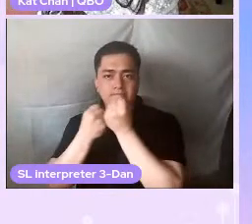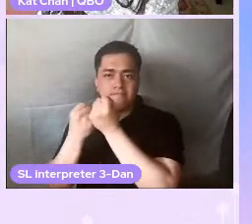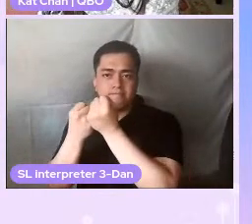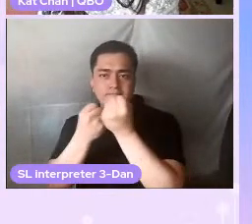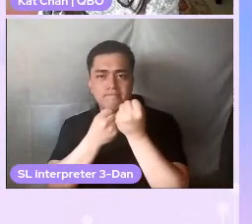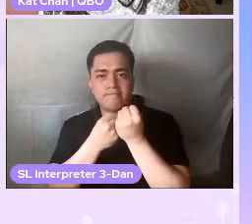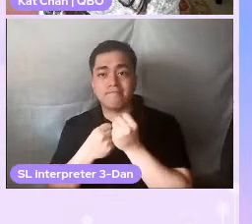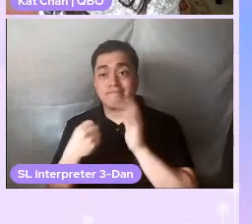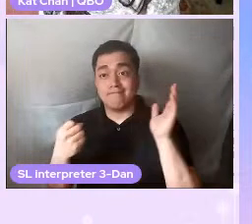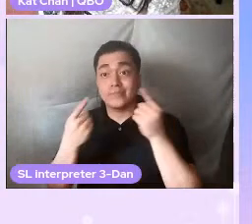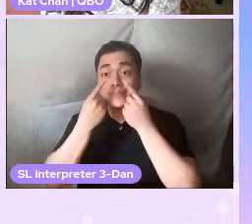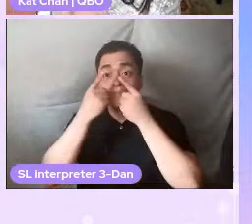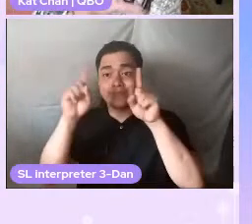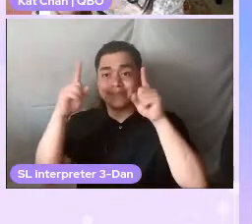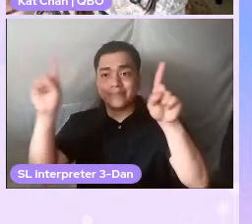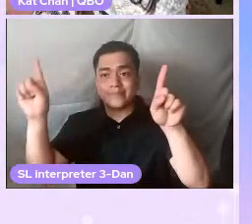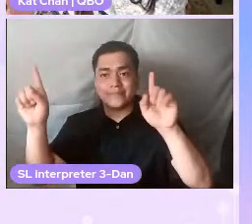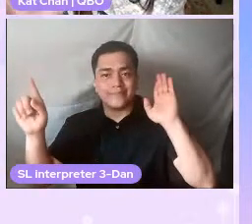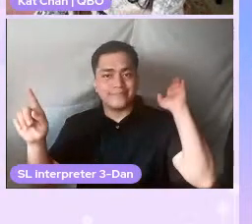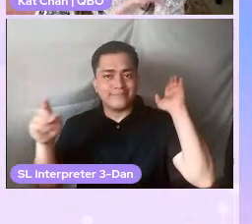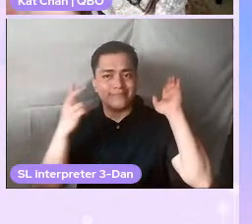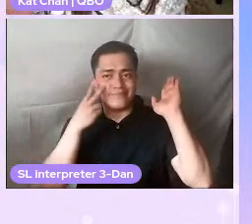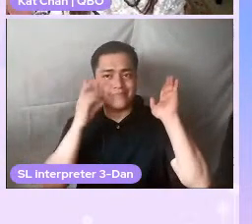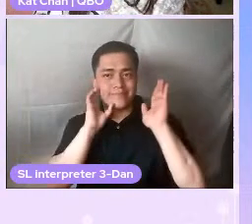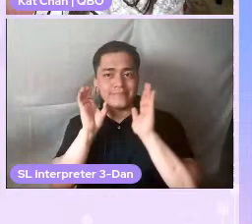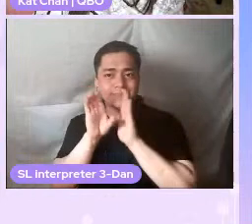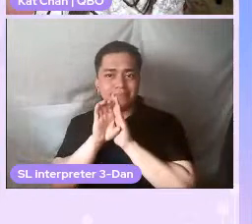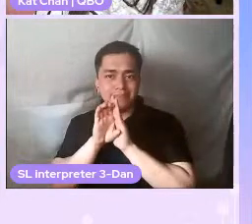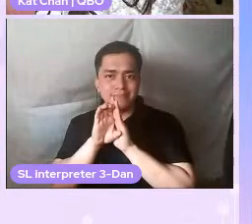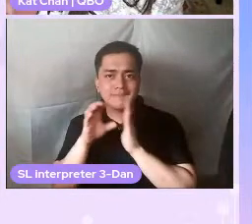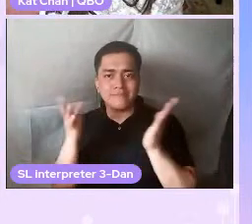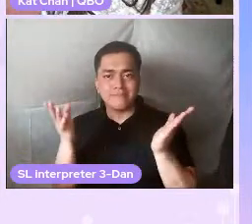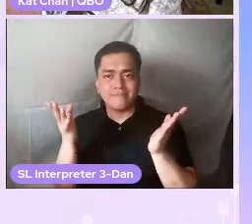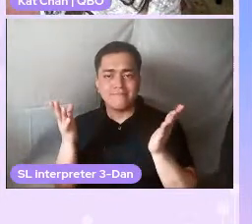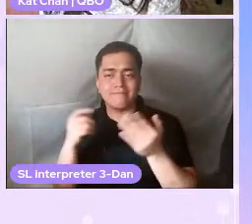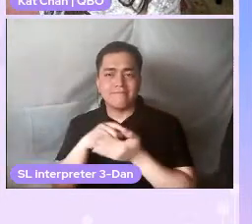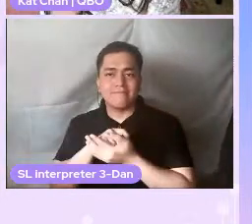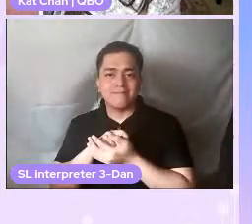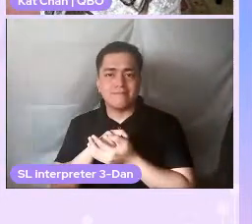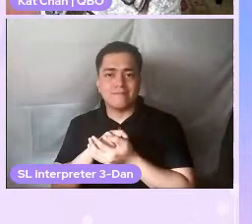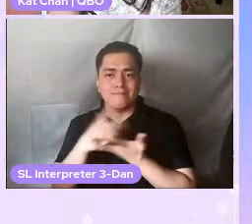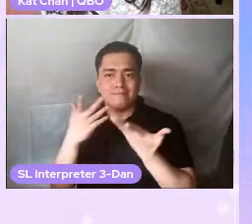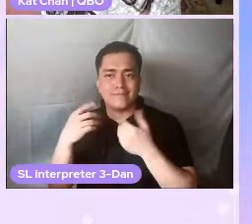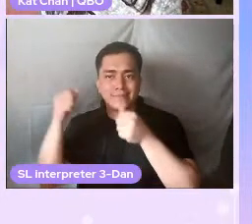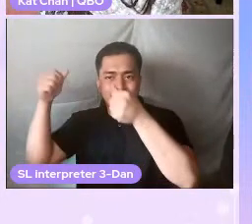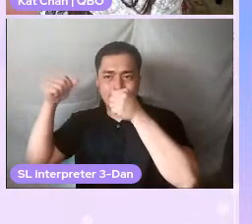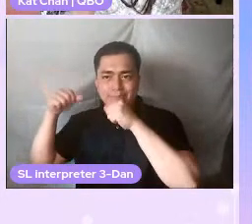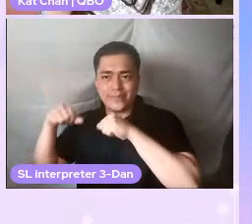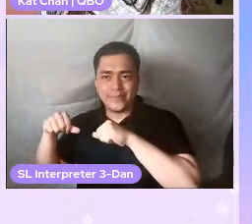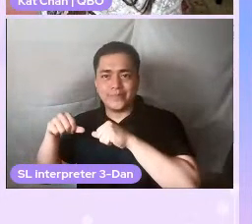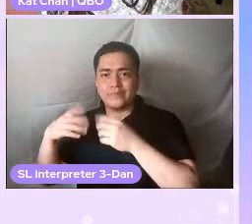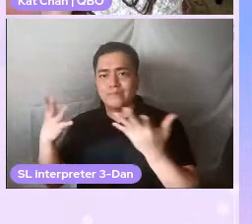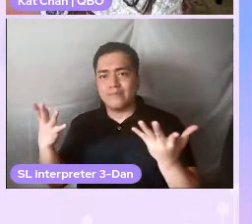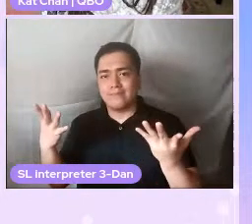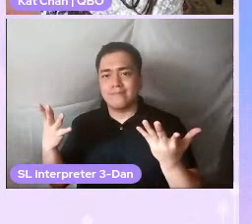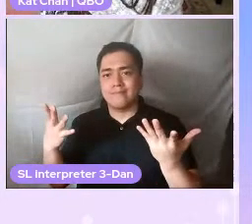successful, actually. Yun na nga, eh, parang even a small thing like writing down in a poster na, hey, like, we're really encouraging women to apply,